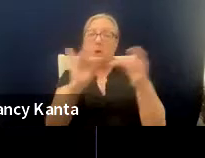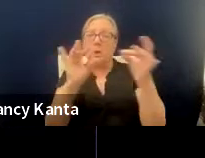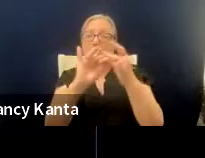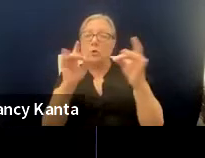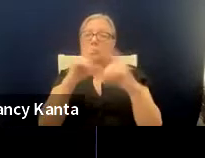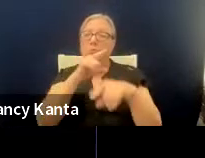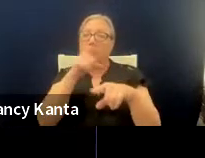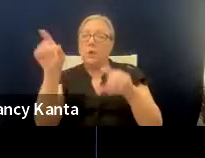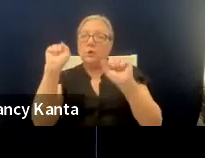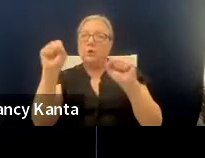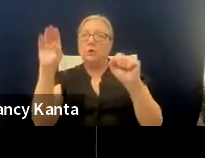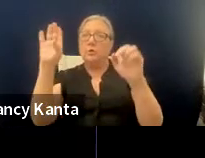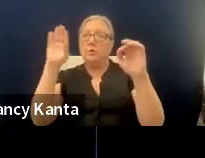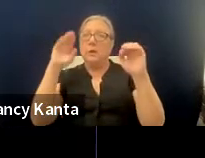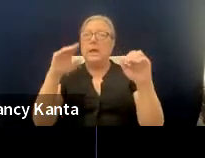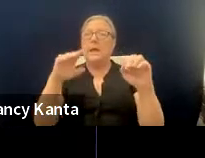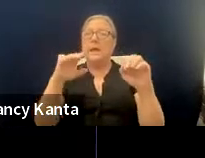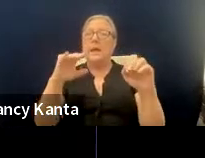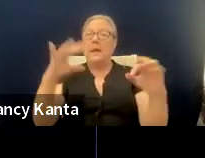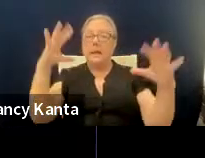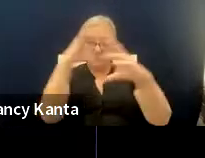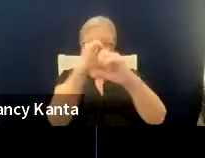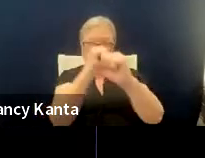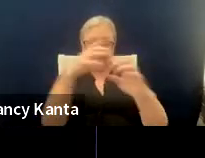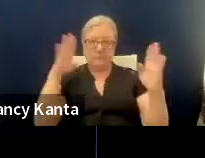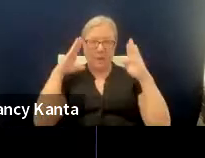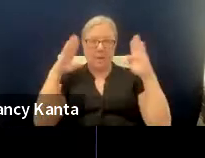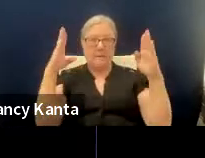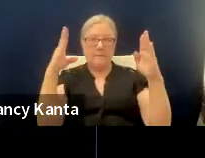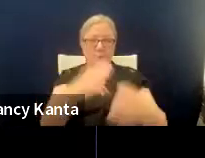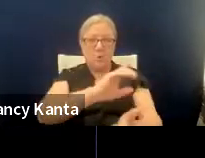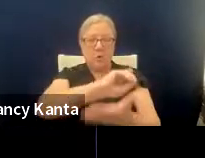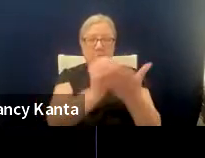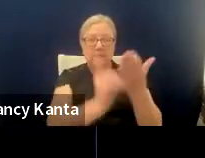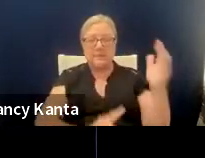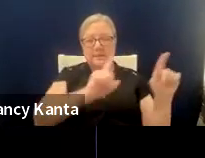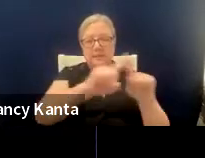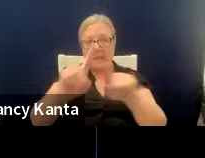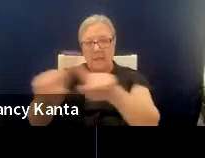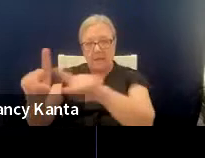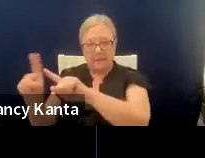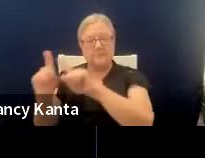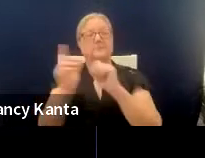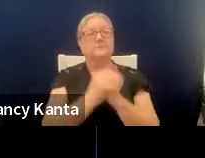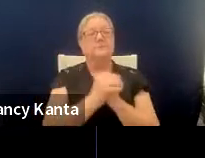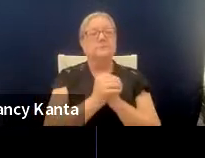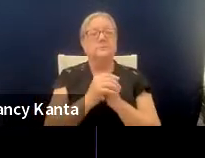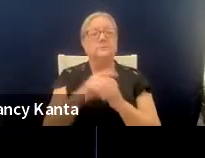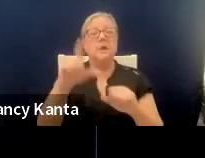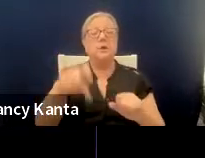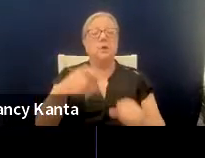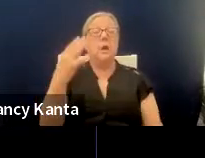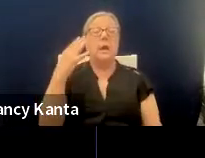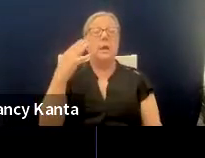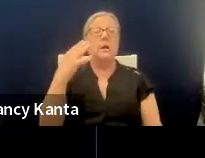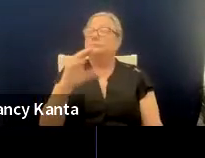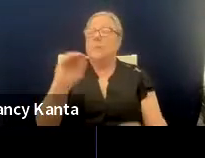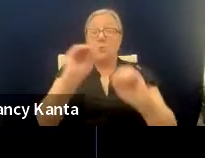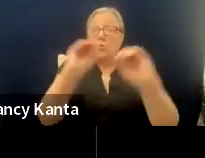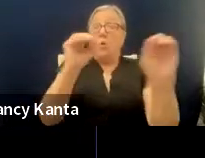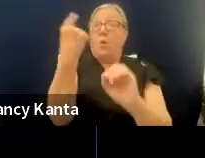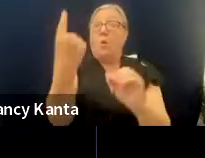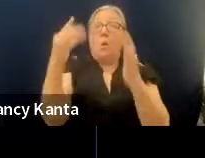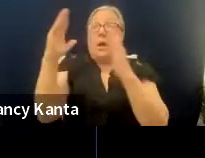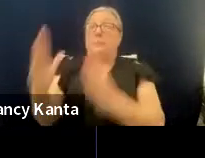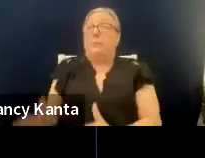through which you can understand design considerations. We should also add that no one user is sort of